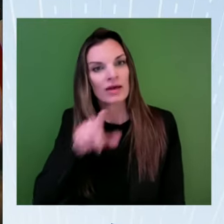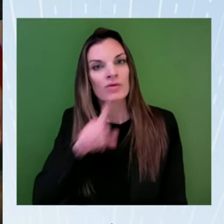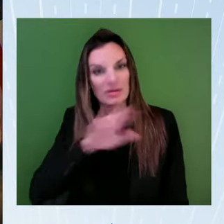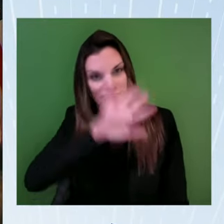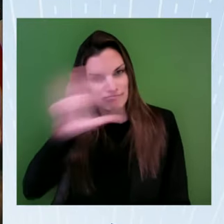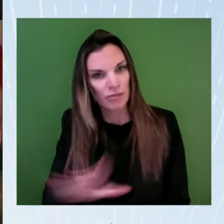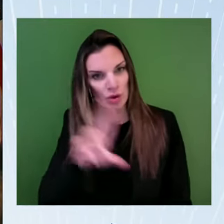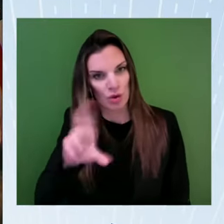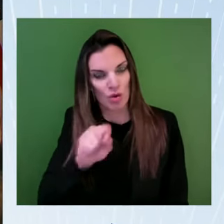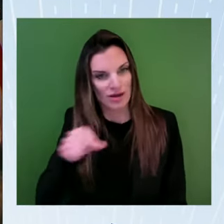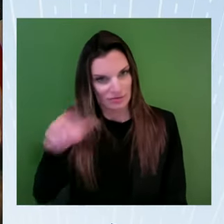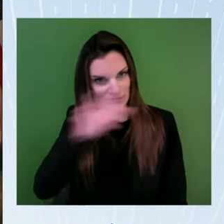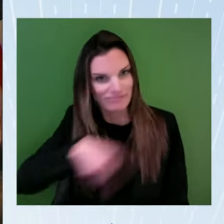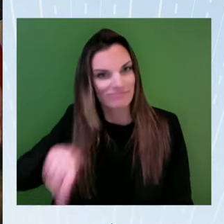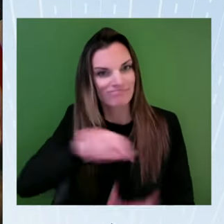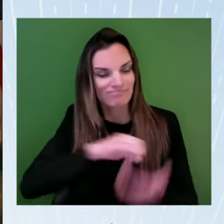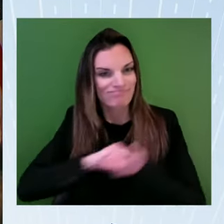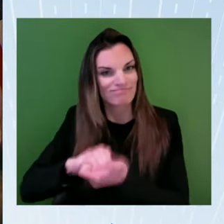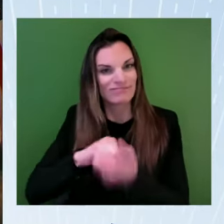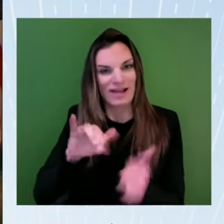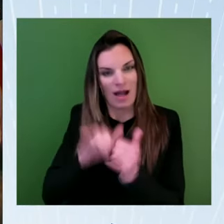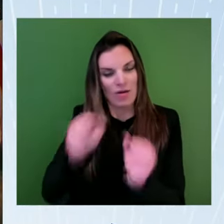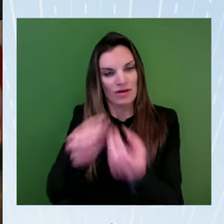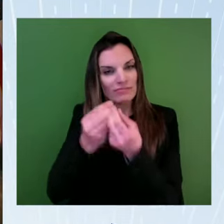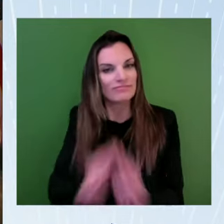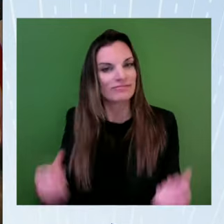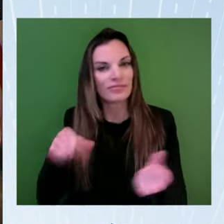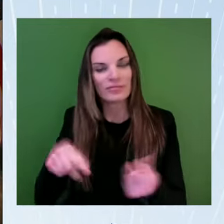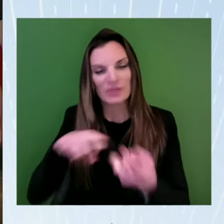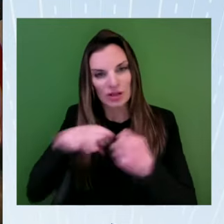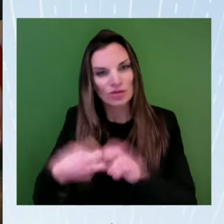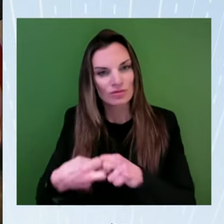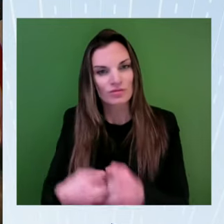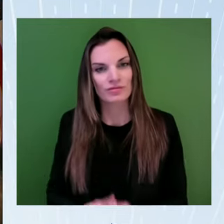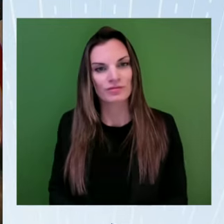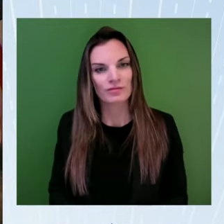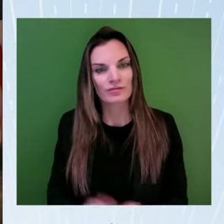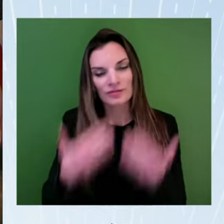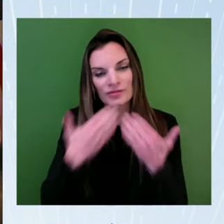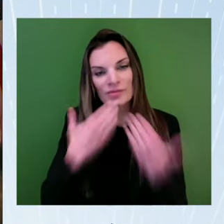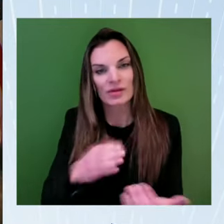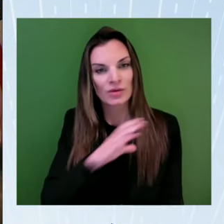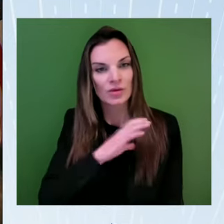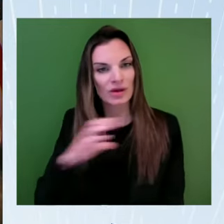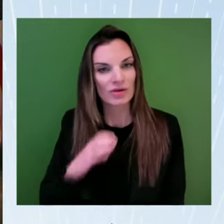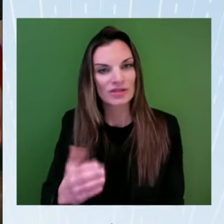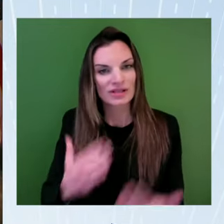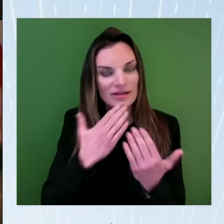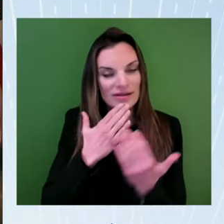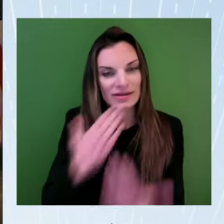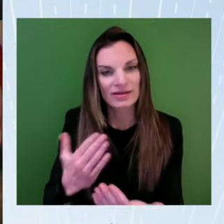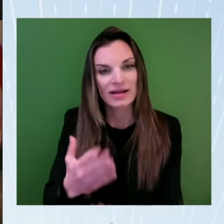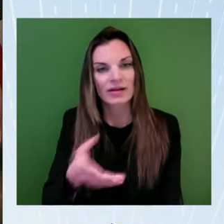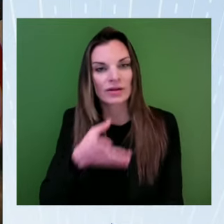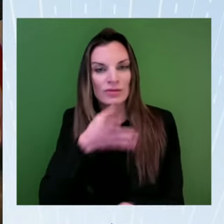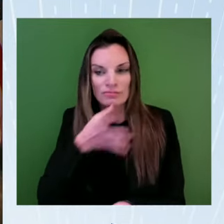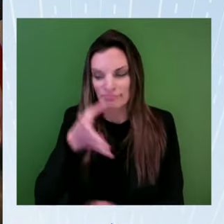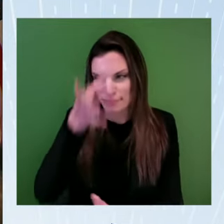together to solve this problem. I want to thank every member of Congress, the parents, the loved ones,